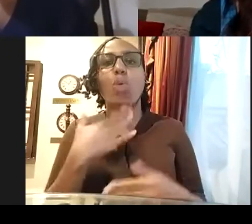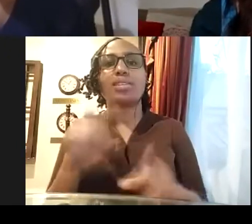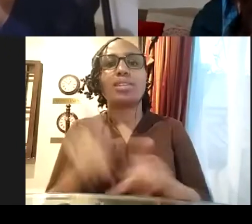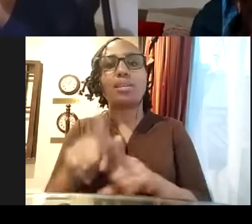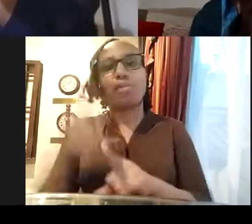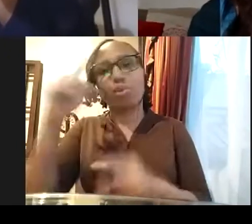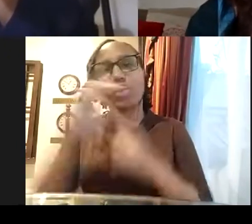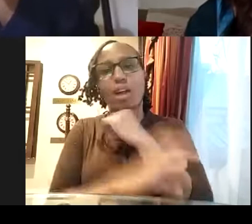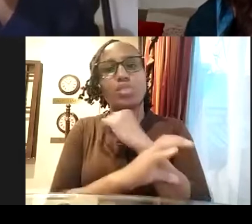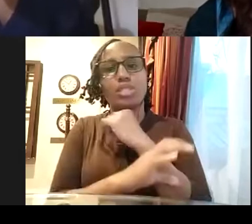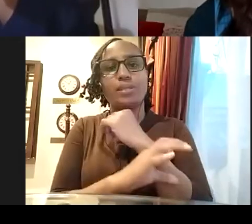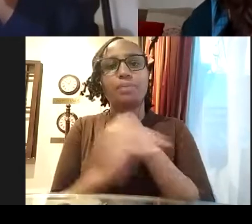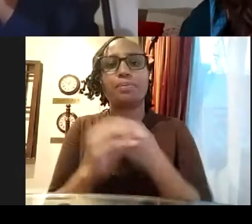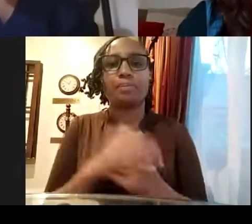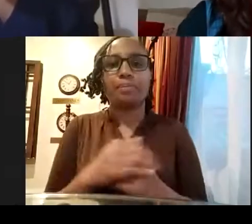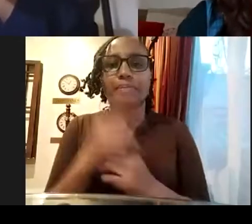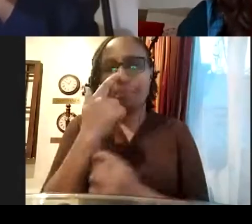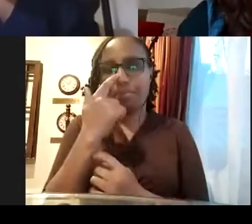communities.